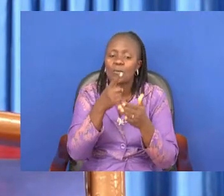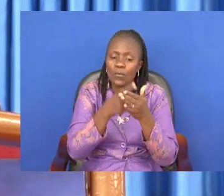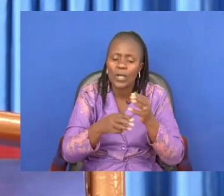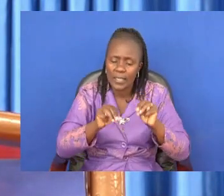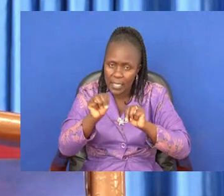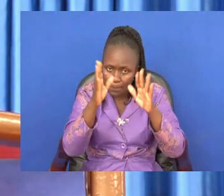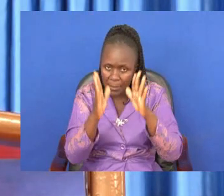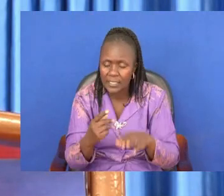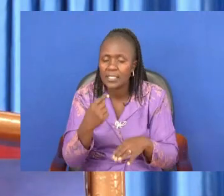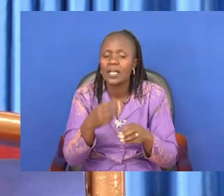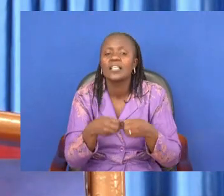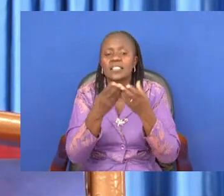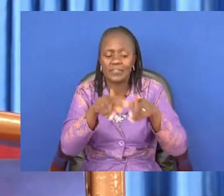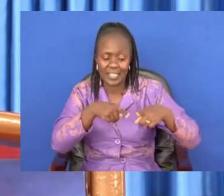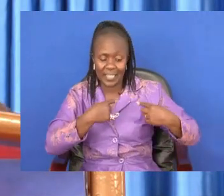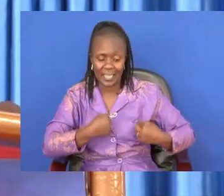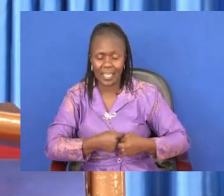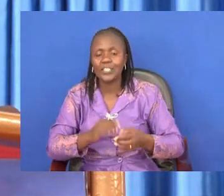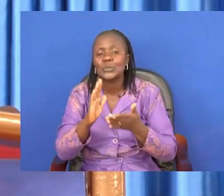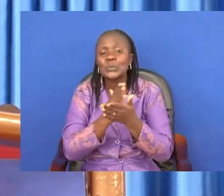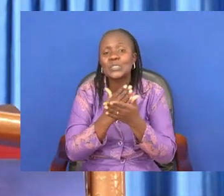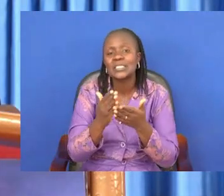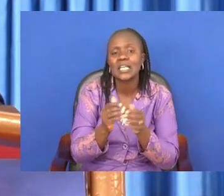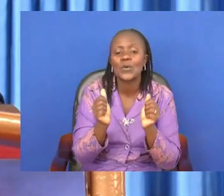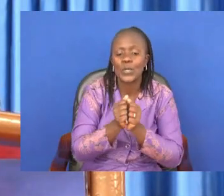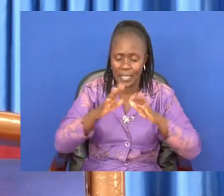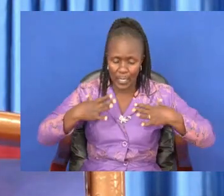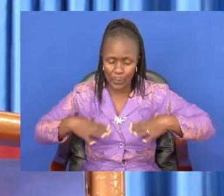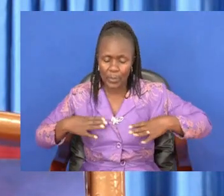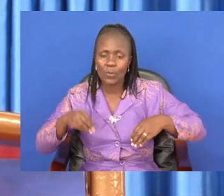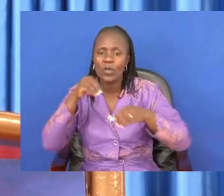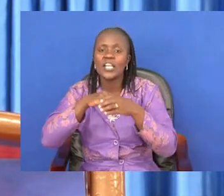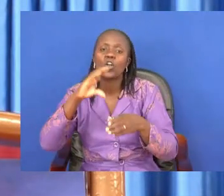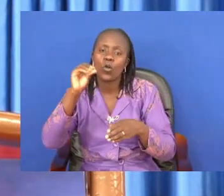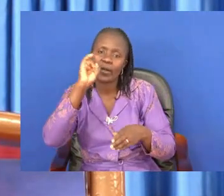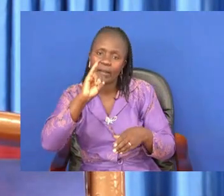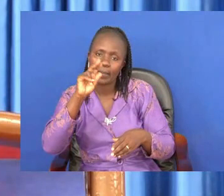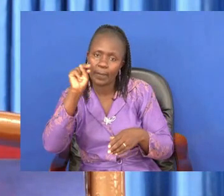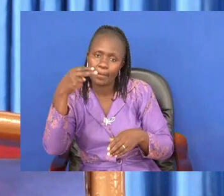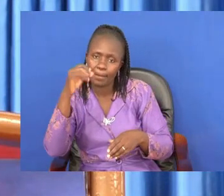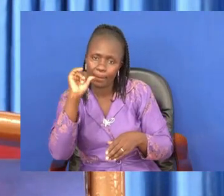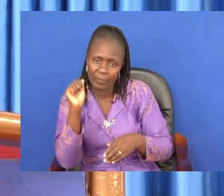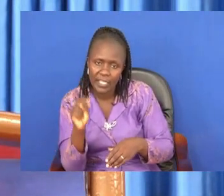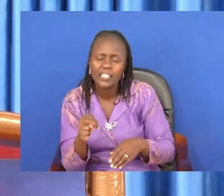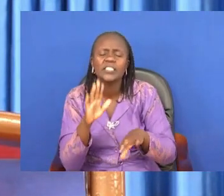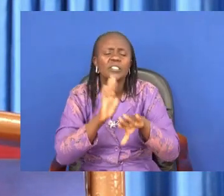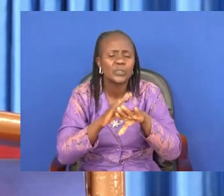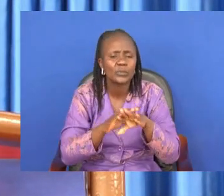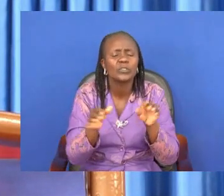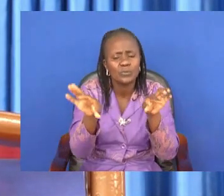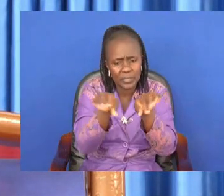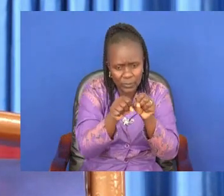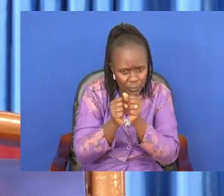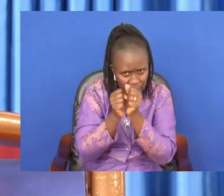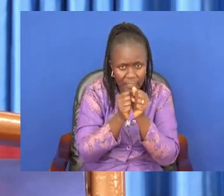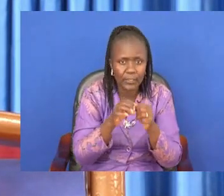the master has put on his heart to be able to share with the people in Corinth. It is okay to be attached to a spiritual leader,